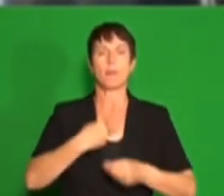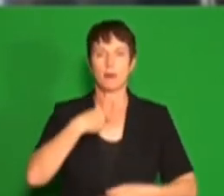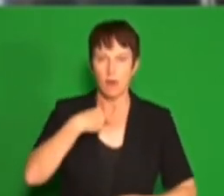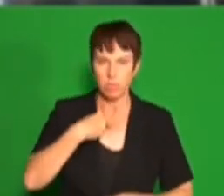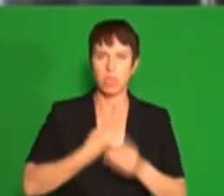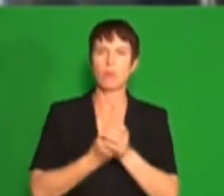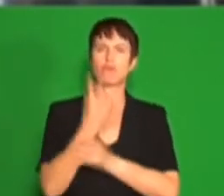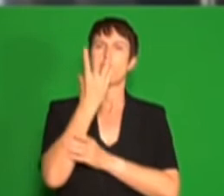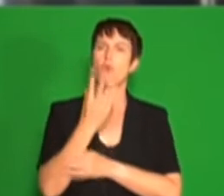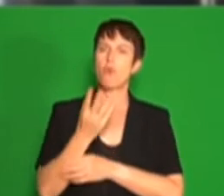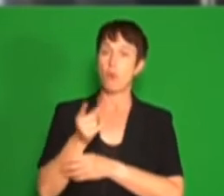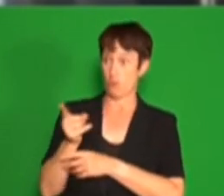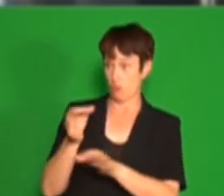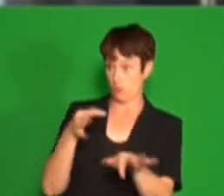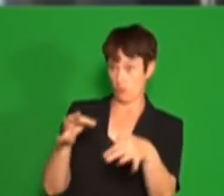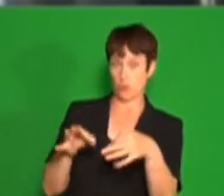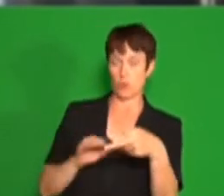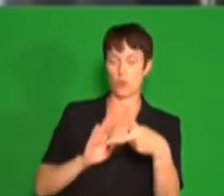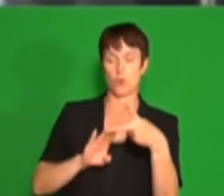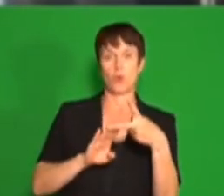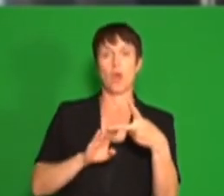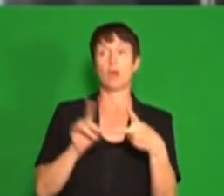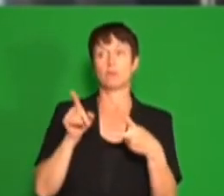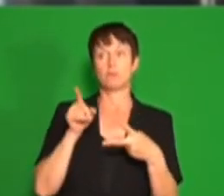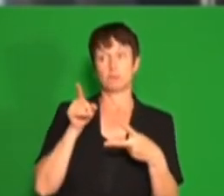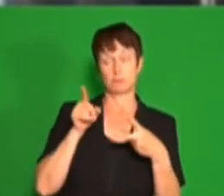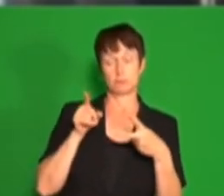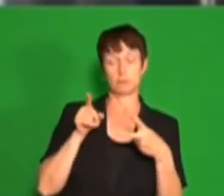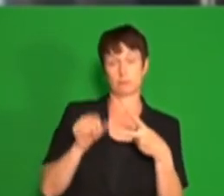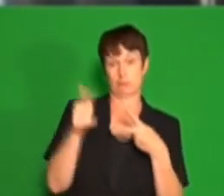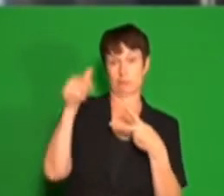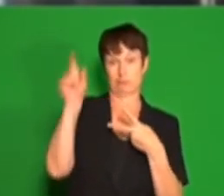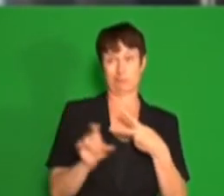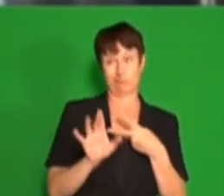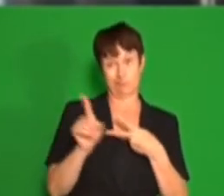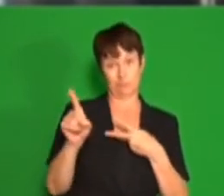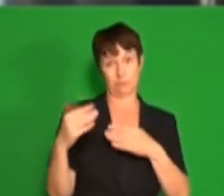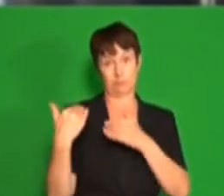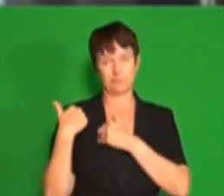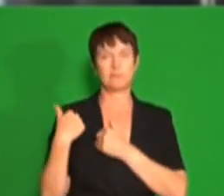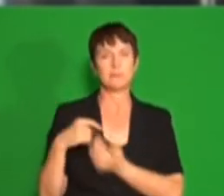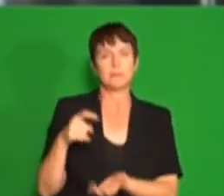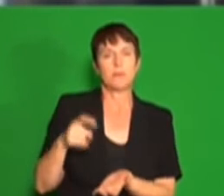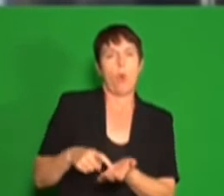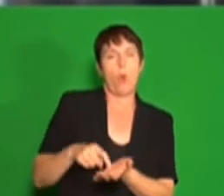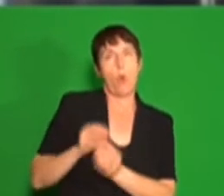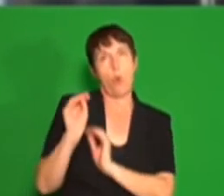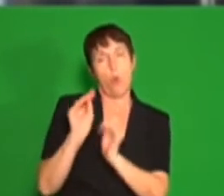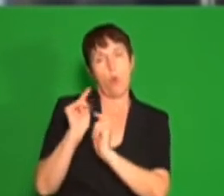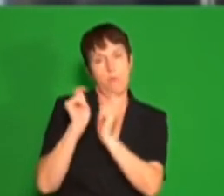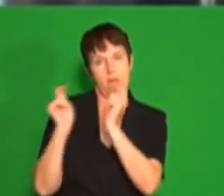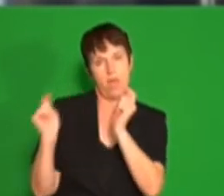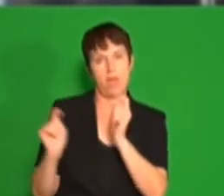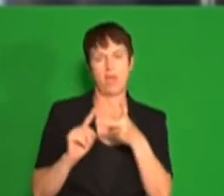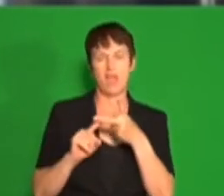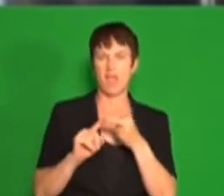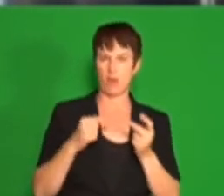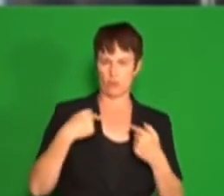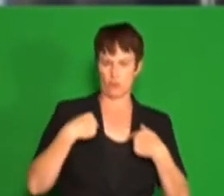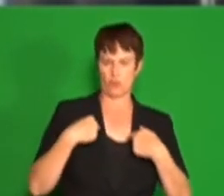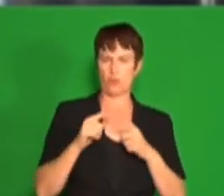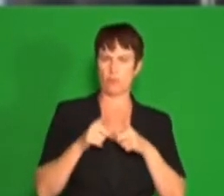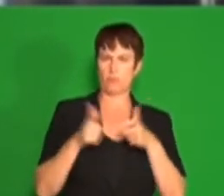DG Chasivana, if you could deal with the debt and the SARB involvement in there and